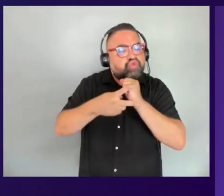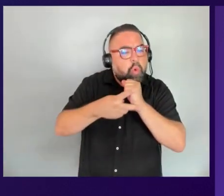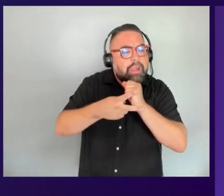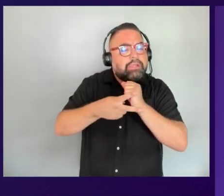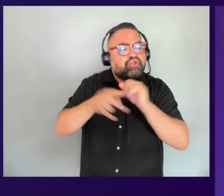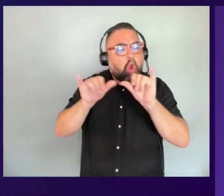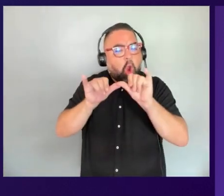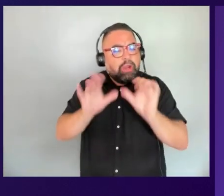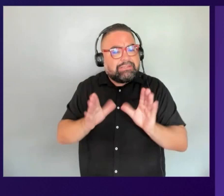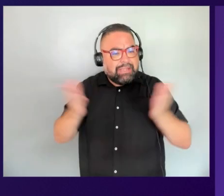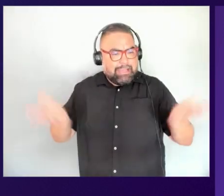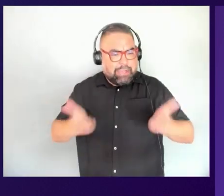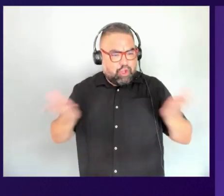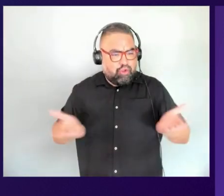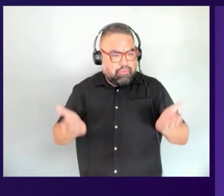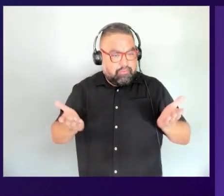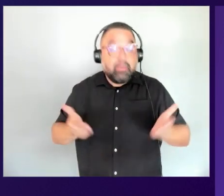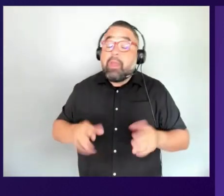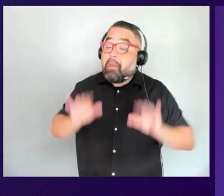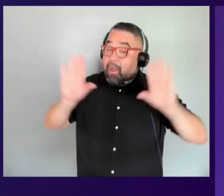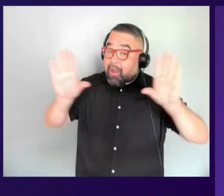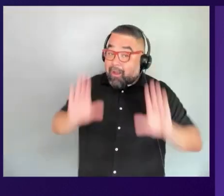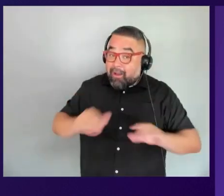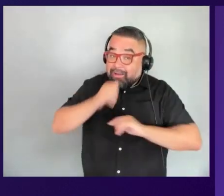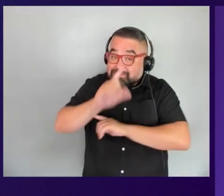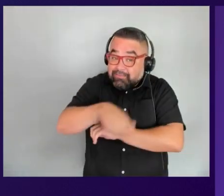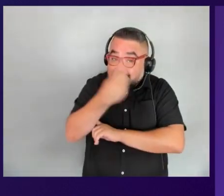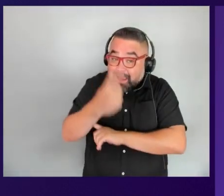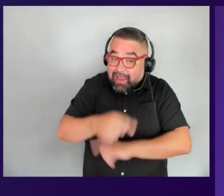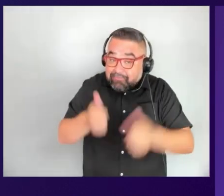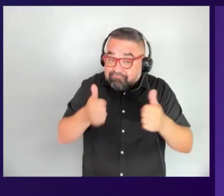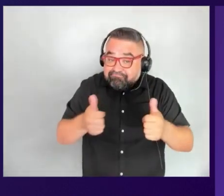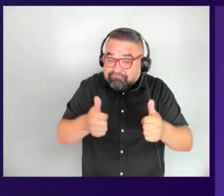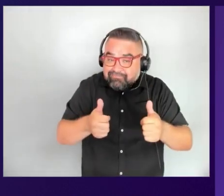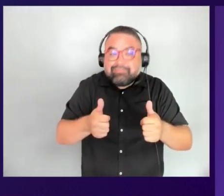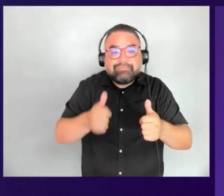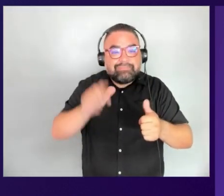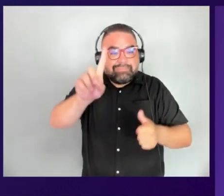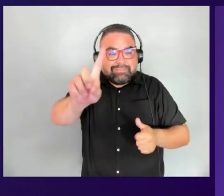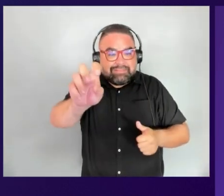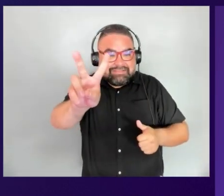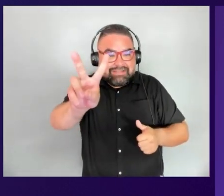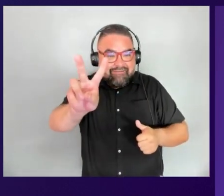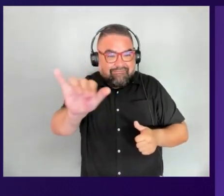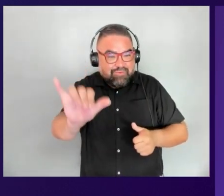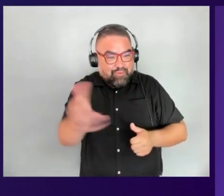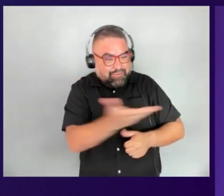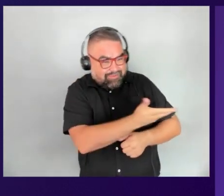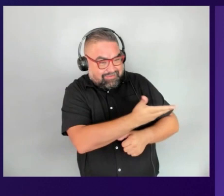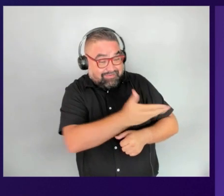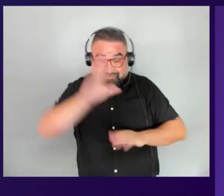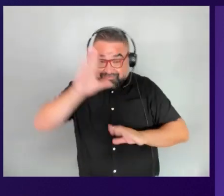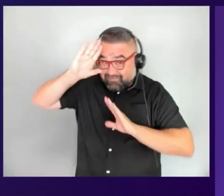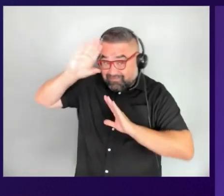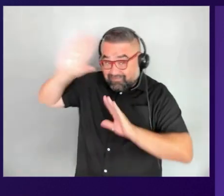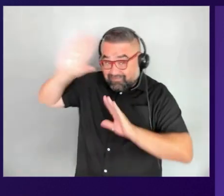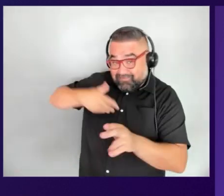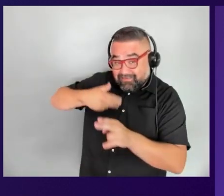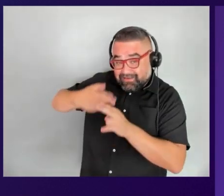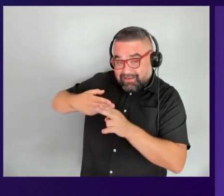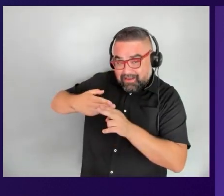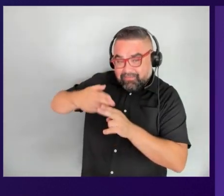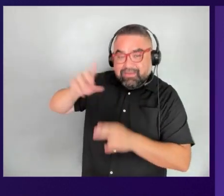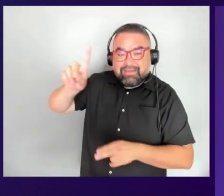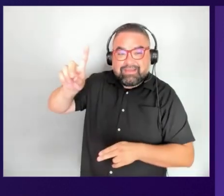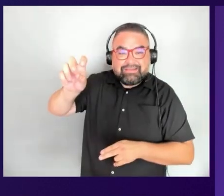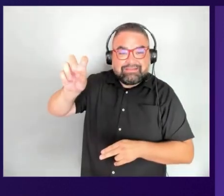so much. And it's a pretty awesome day today. Today we're joined by Dev. Say hi, Dev. Hi everyone, my name is Dev Kumar. I'm a product manager